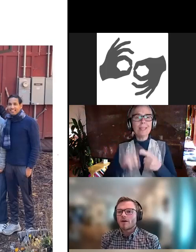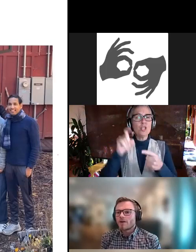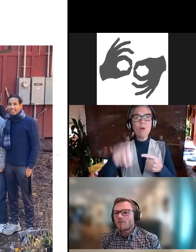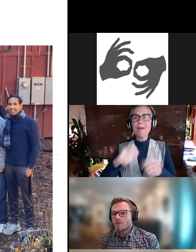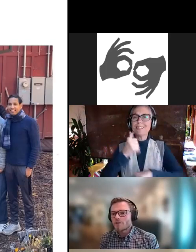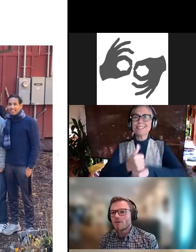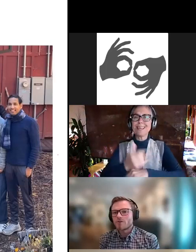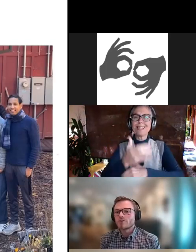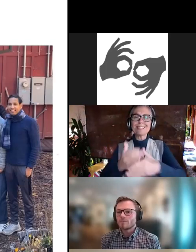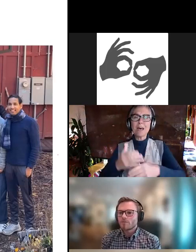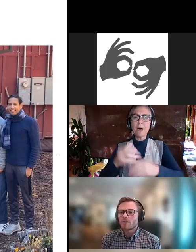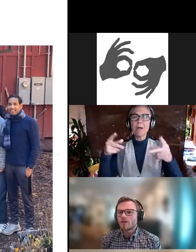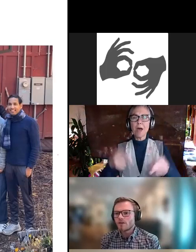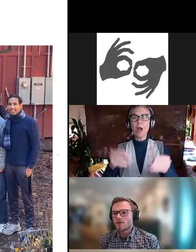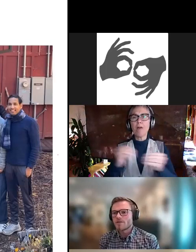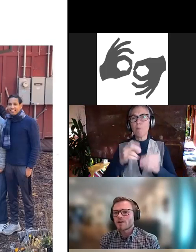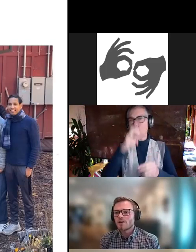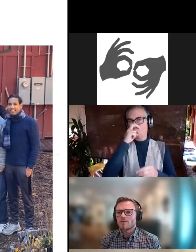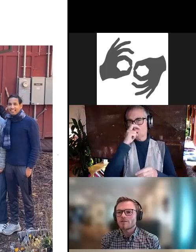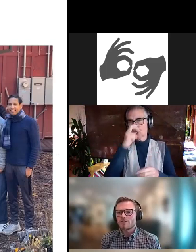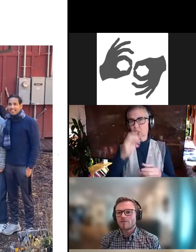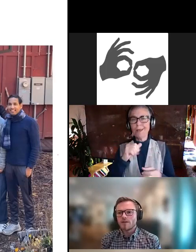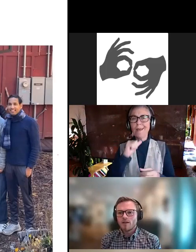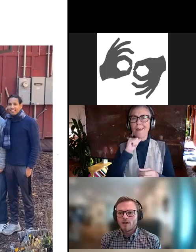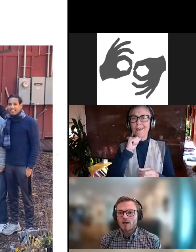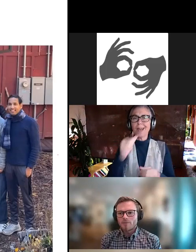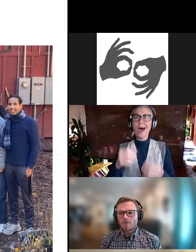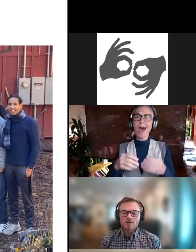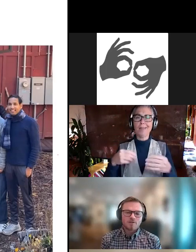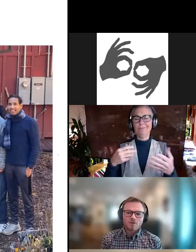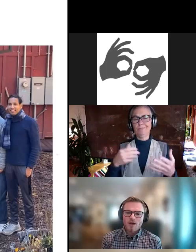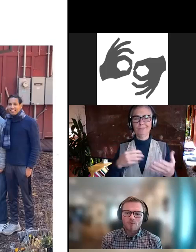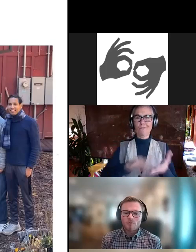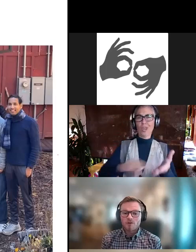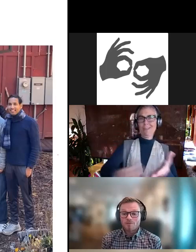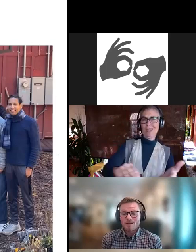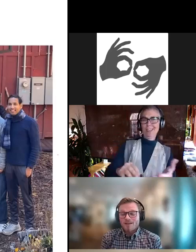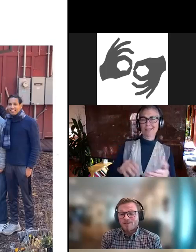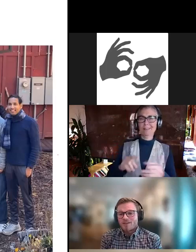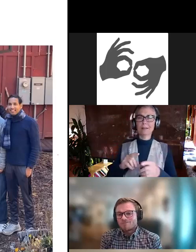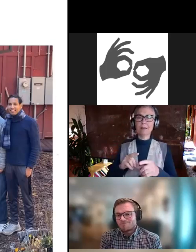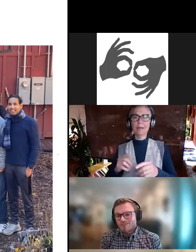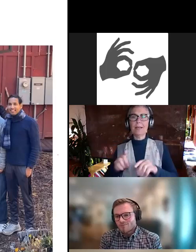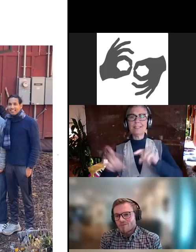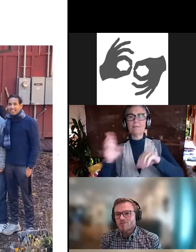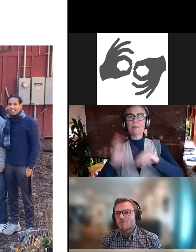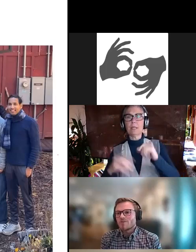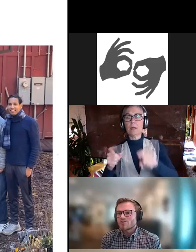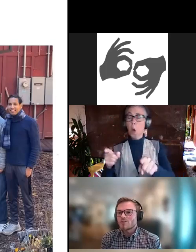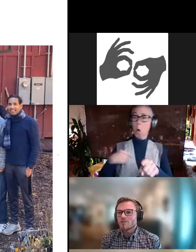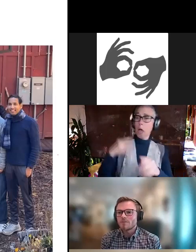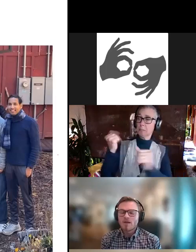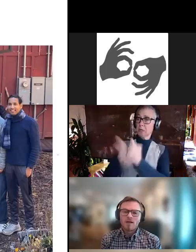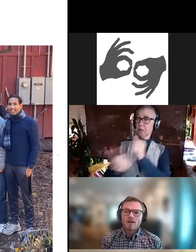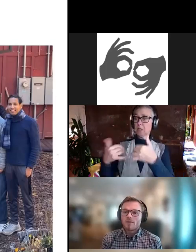some cutoff that's a little harsher, right? It's not going to be as forgiving versus if you have one where you expect everything to pretty much be